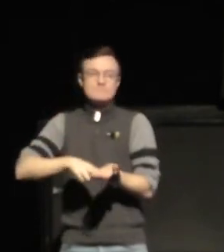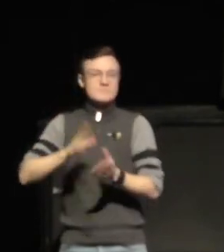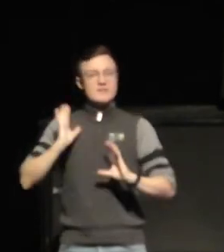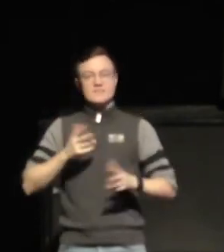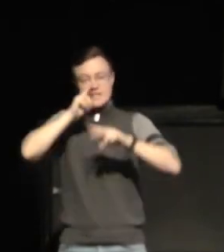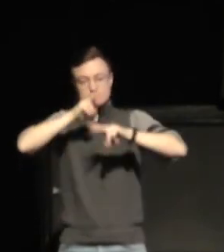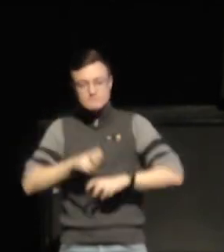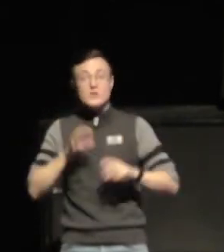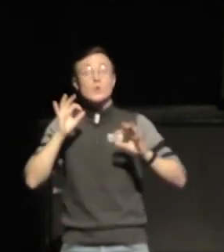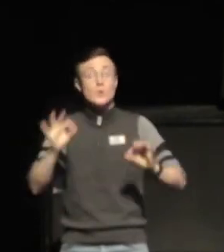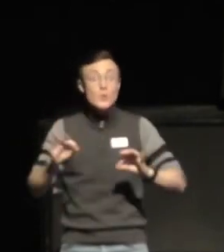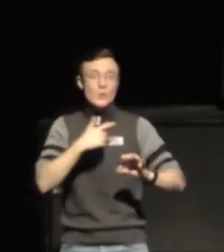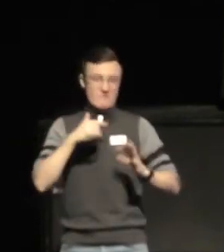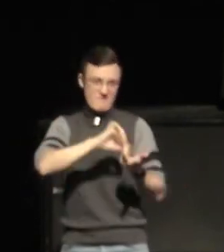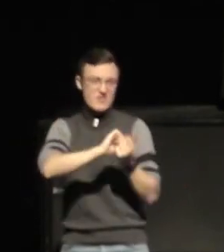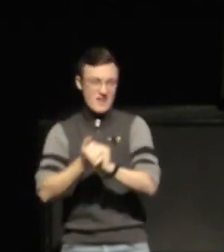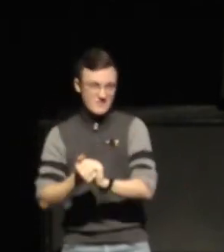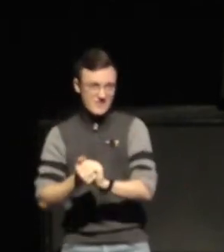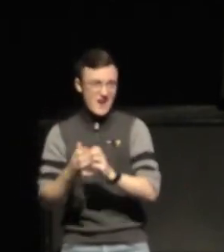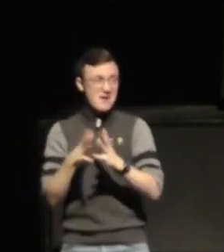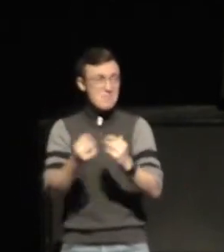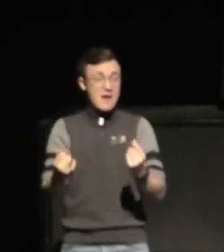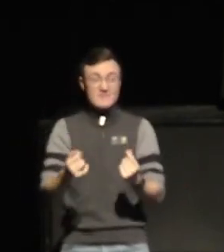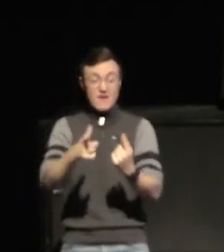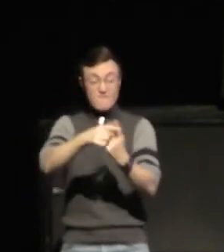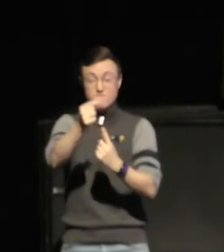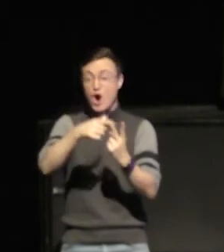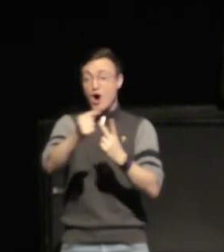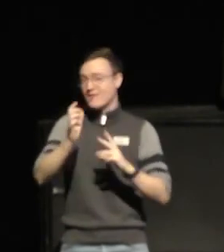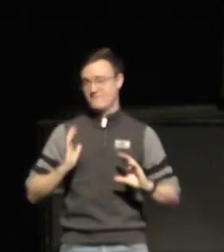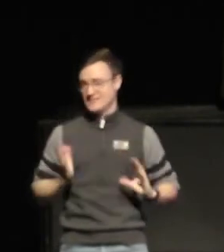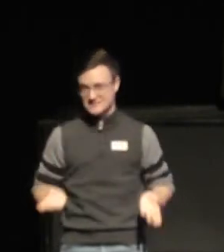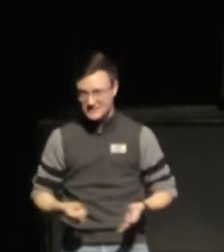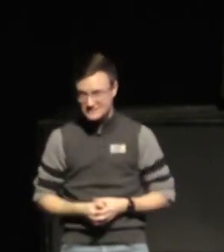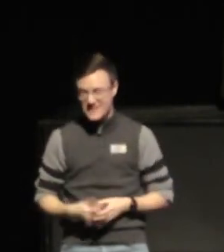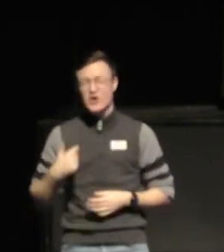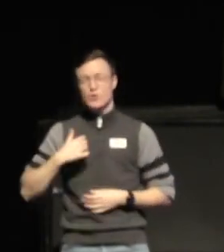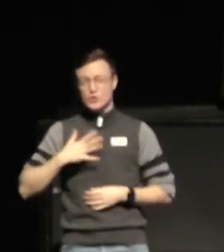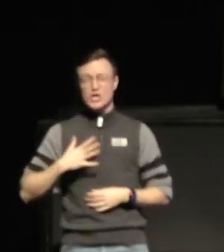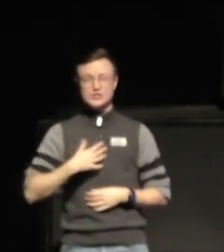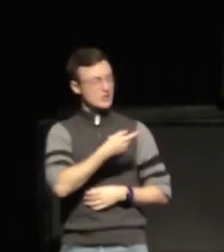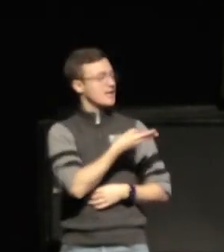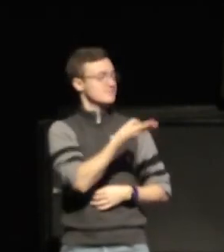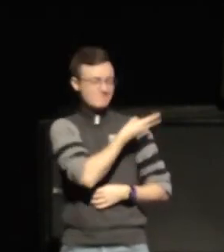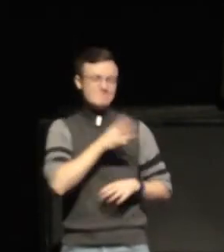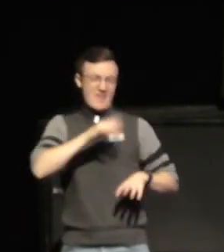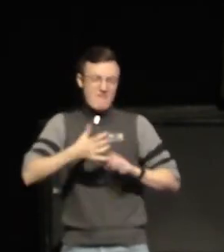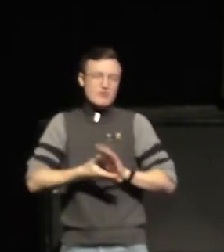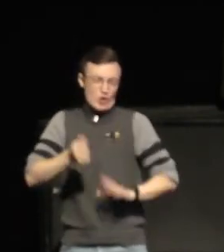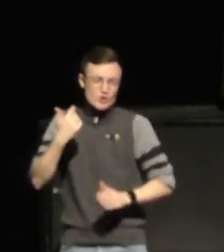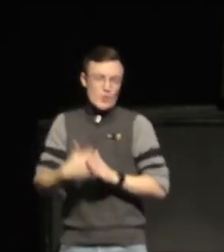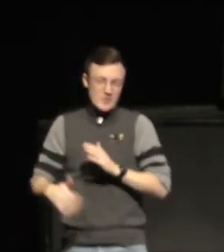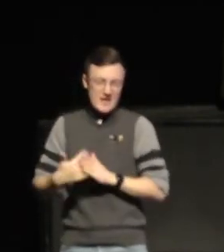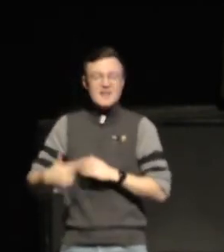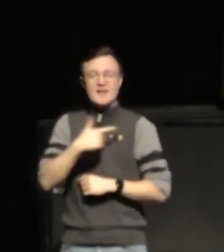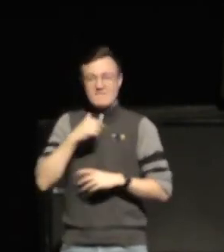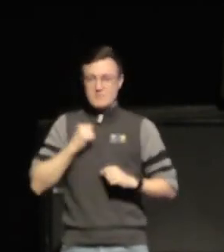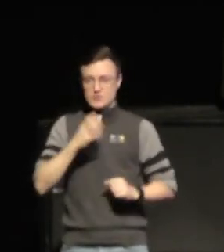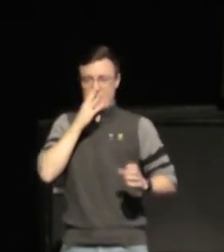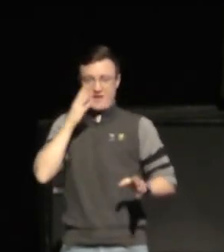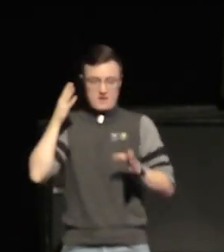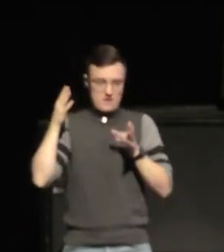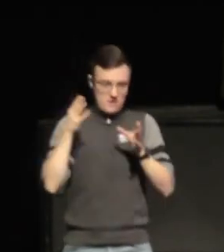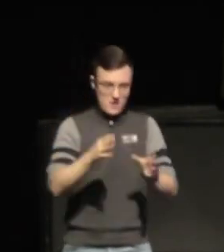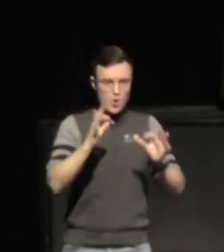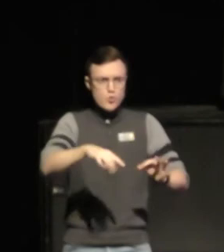as usual is not an option. And I think what's been touched upon already by Matilda and Joanna is this refocusing on